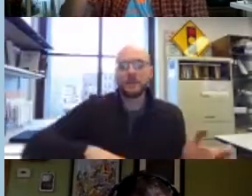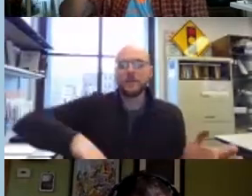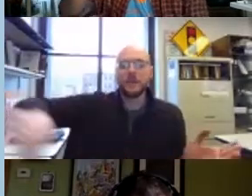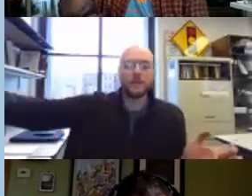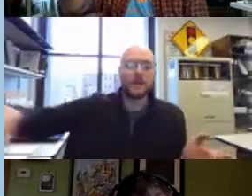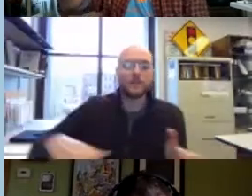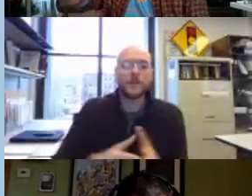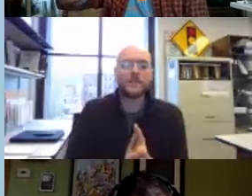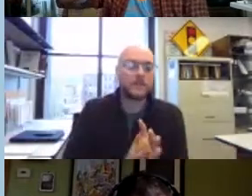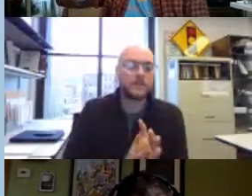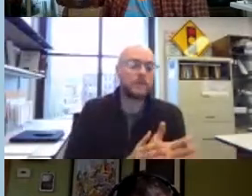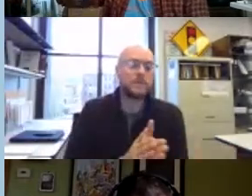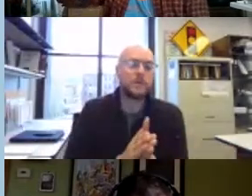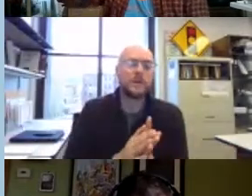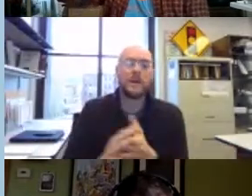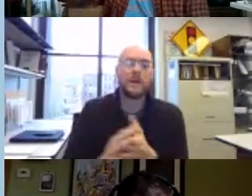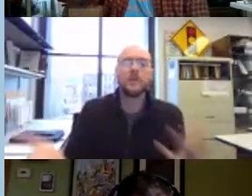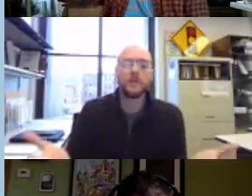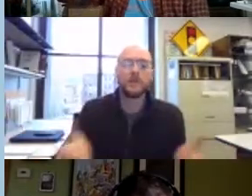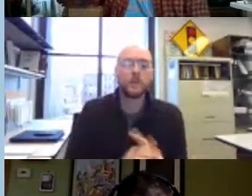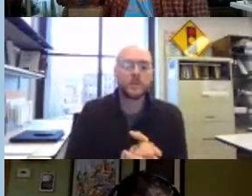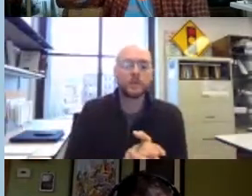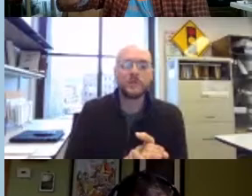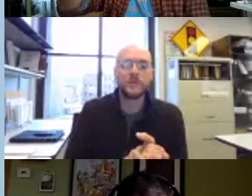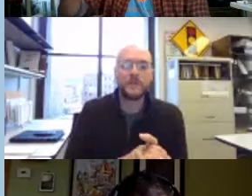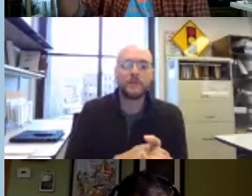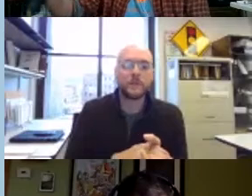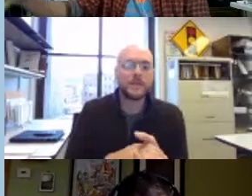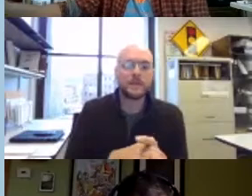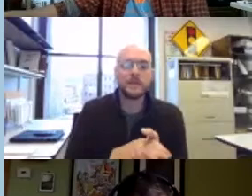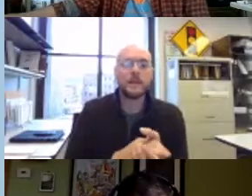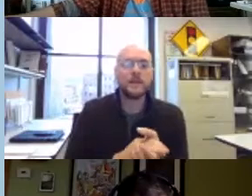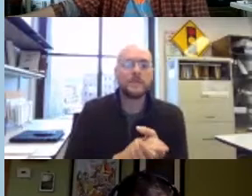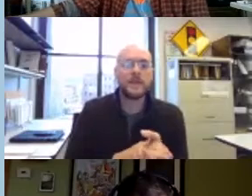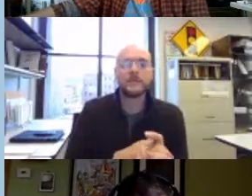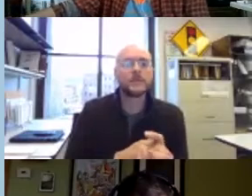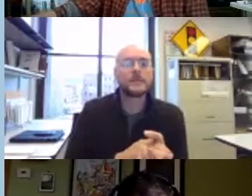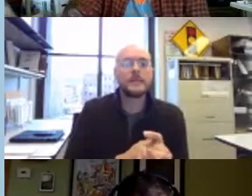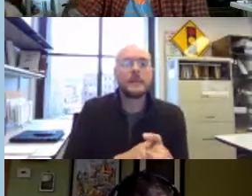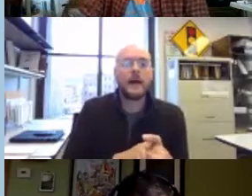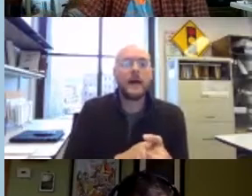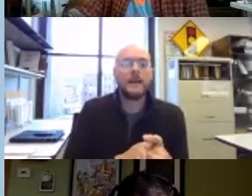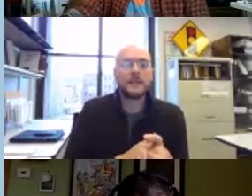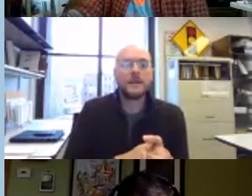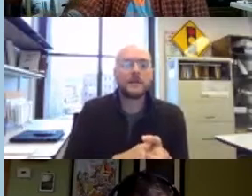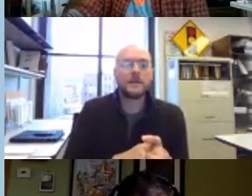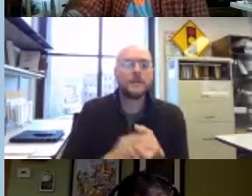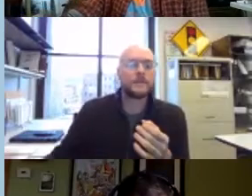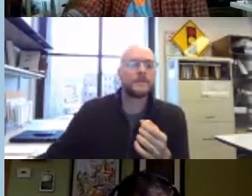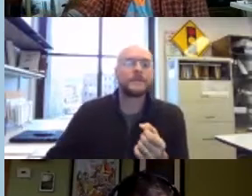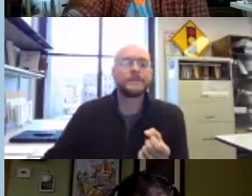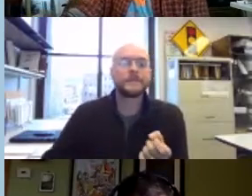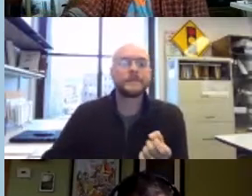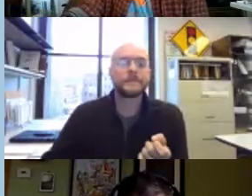there to, allow traffic to flow smoother, and also, of course, improve safety for the cyclists themselves. Next slide,